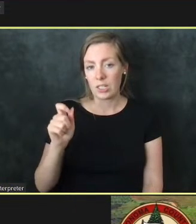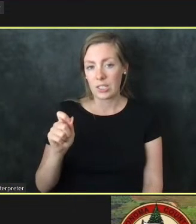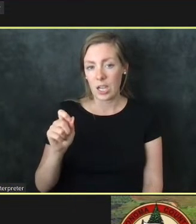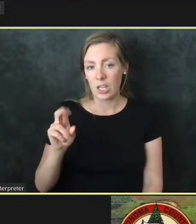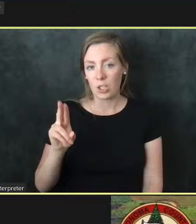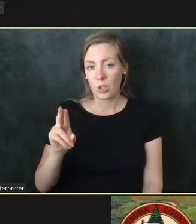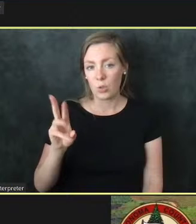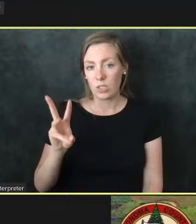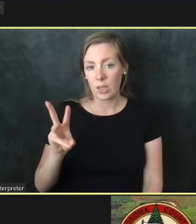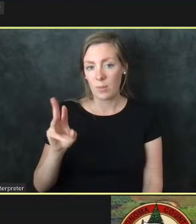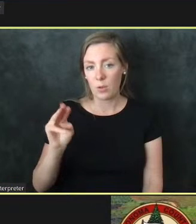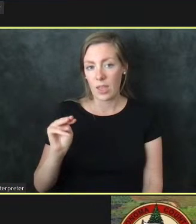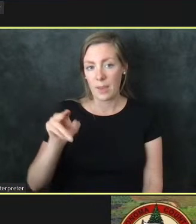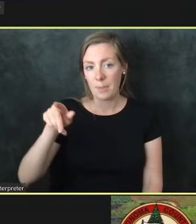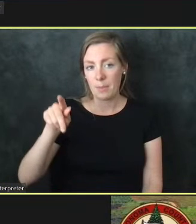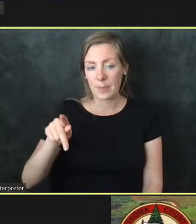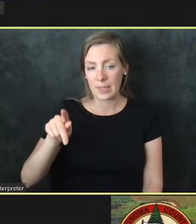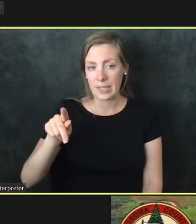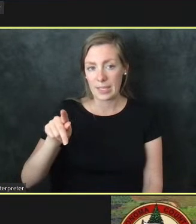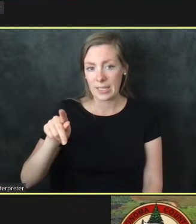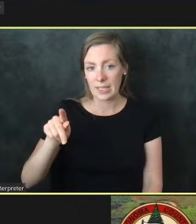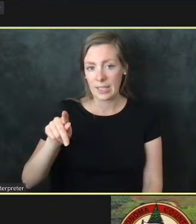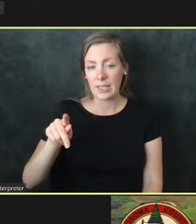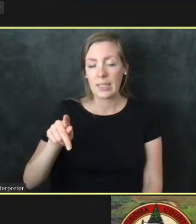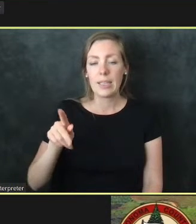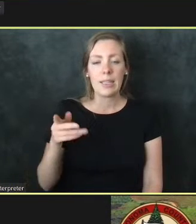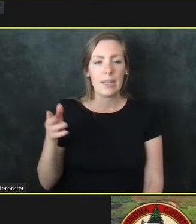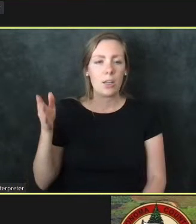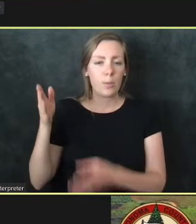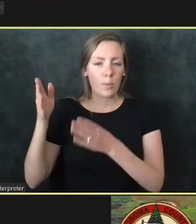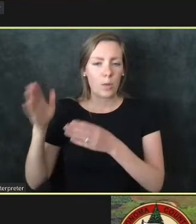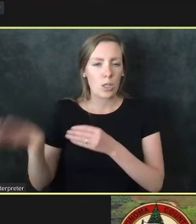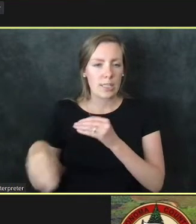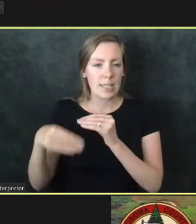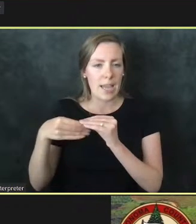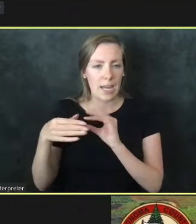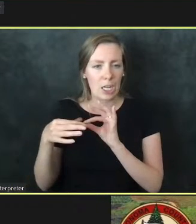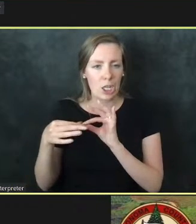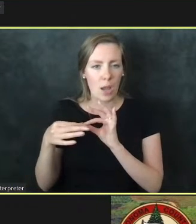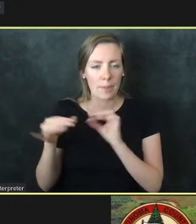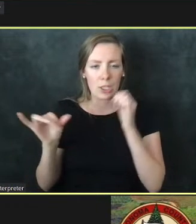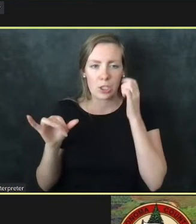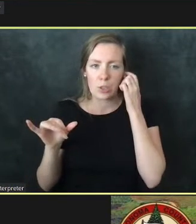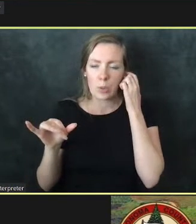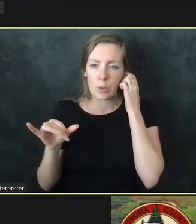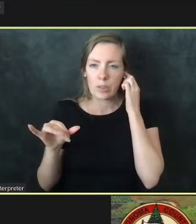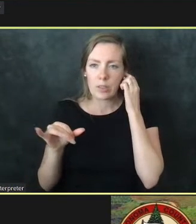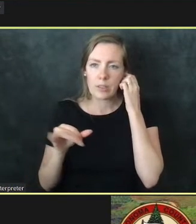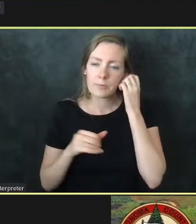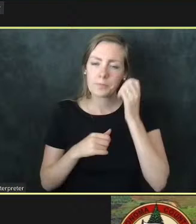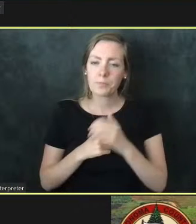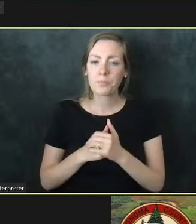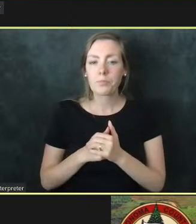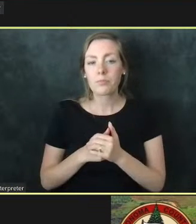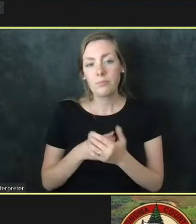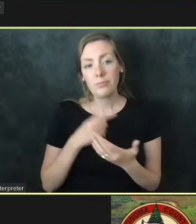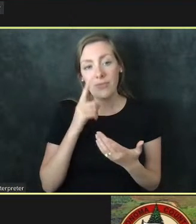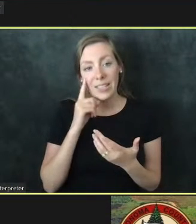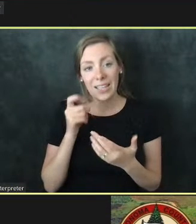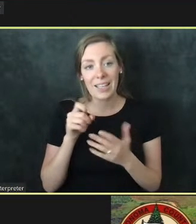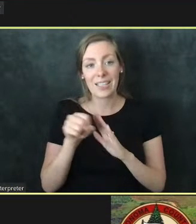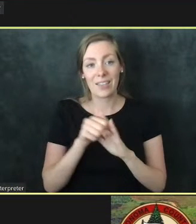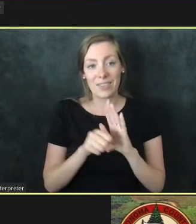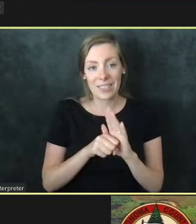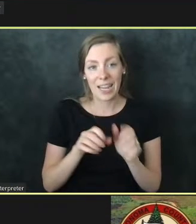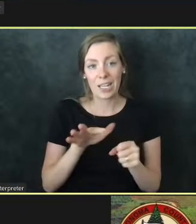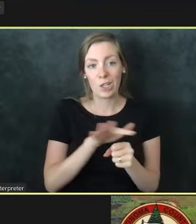www.sonomawater.org. And Jennifer added from Y the ella city of dijo Santa Rosa's perspective, el condado under state de and local